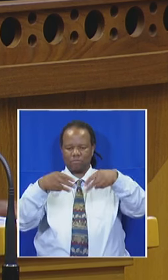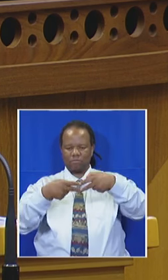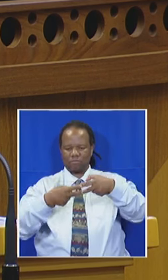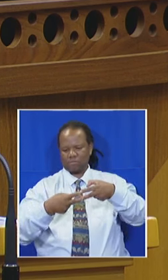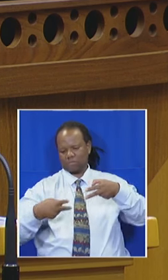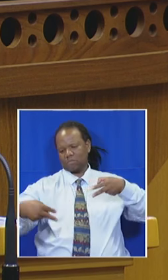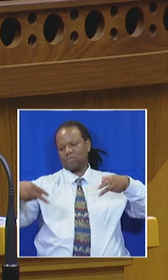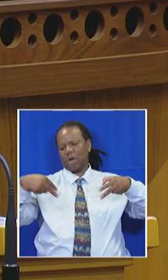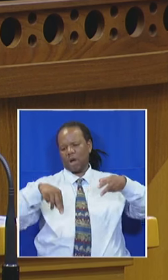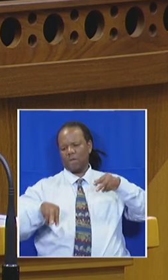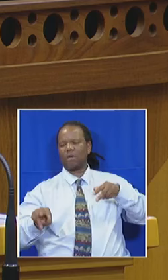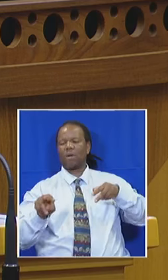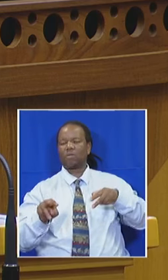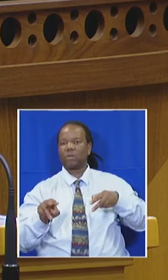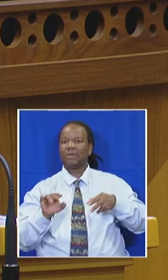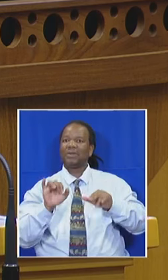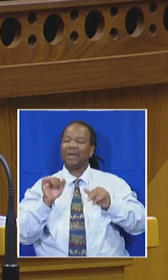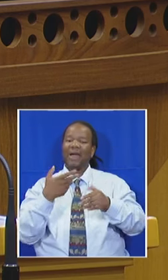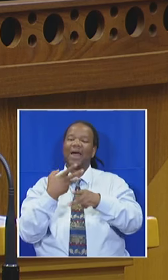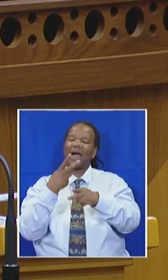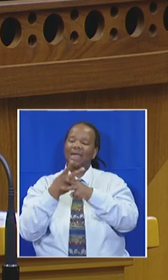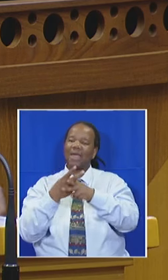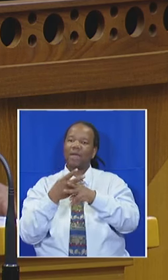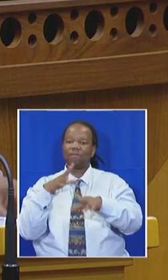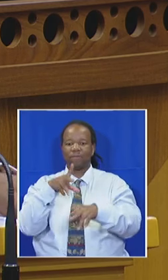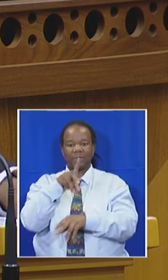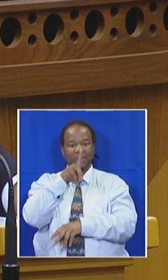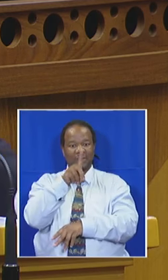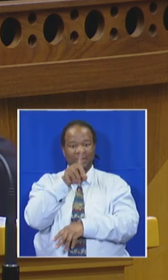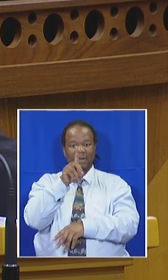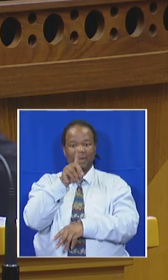concern of many honorable members.